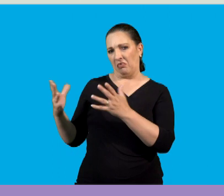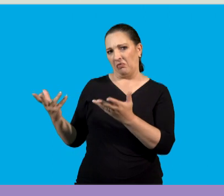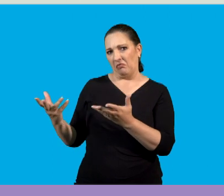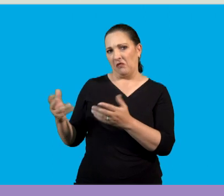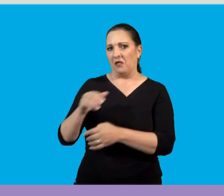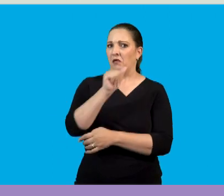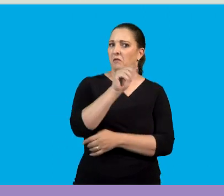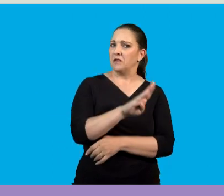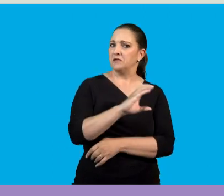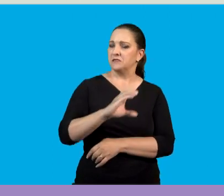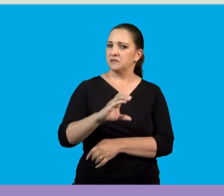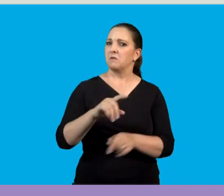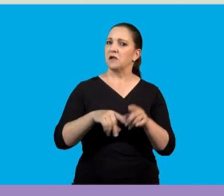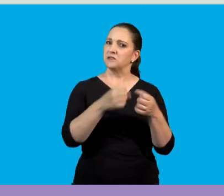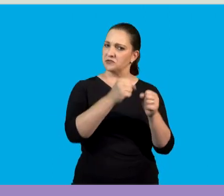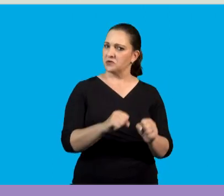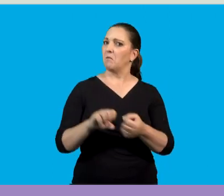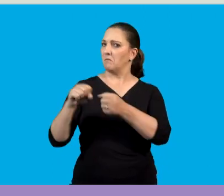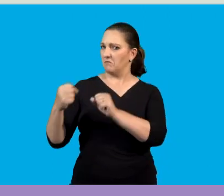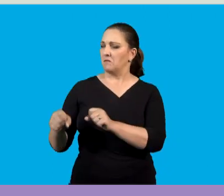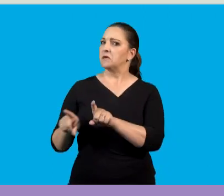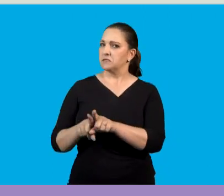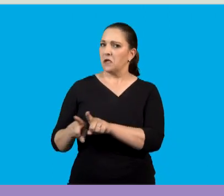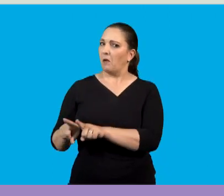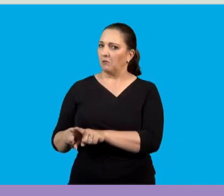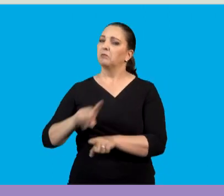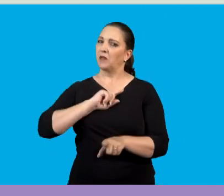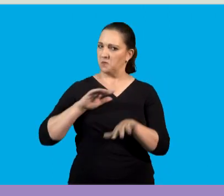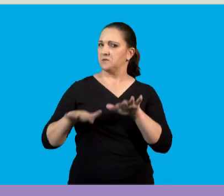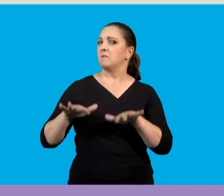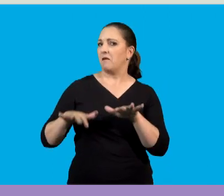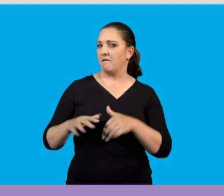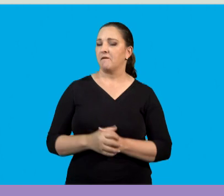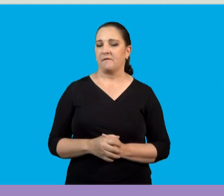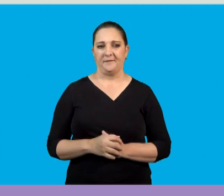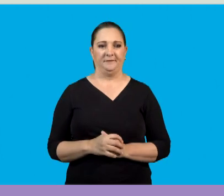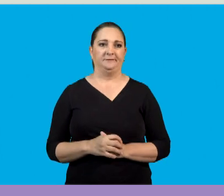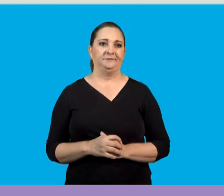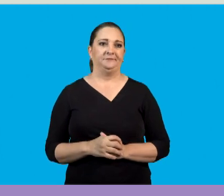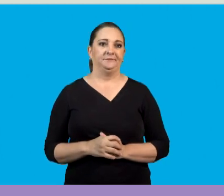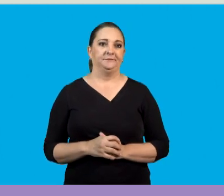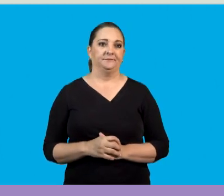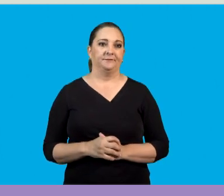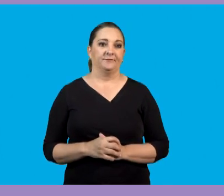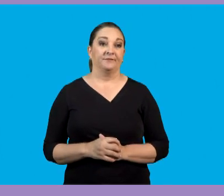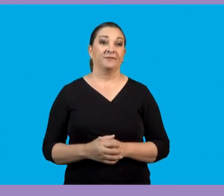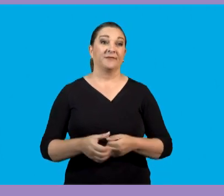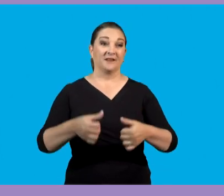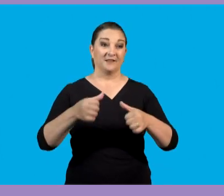triangle ABC, but because they have the same shape, we can see that they are similar. Then we